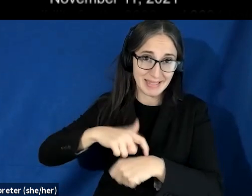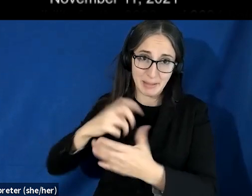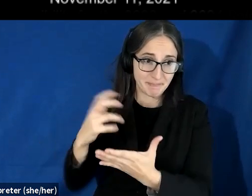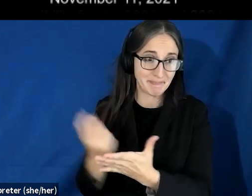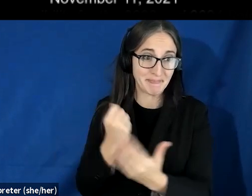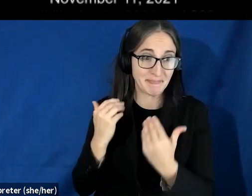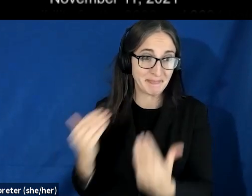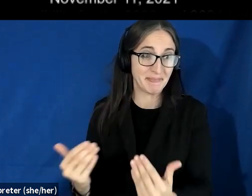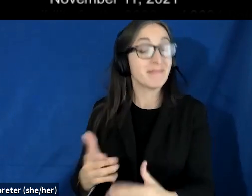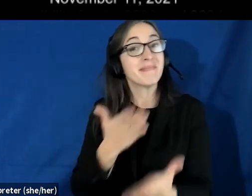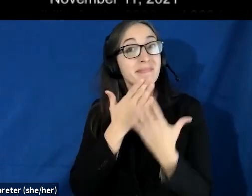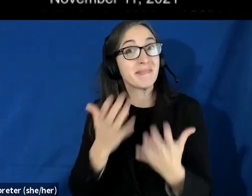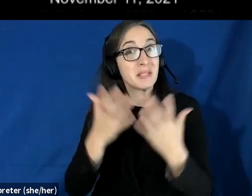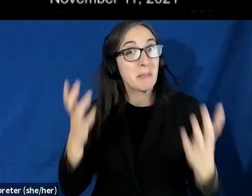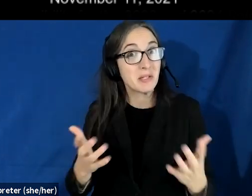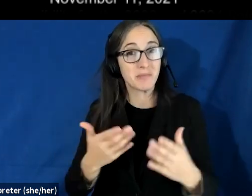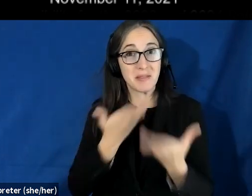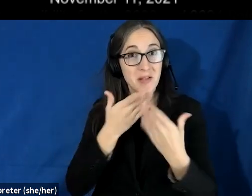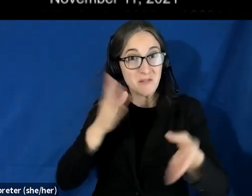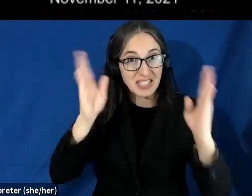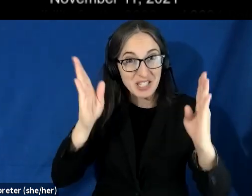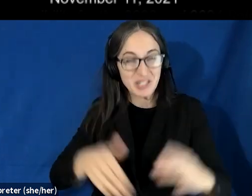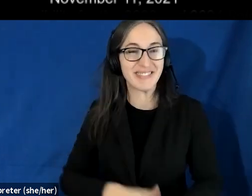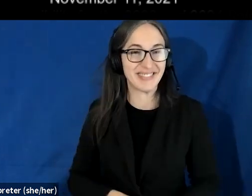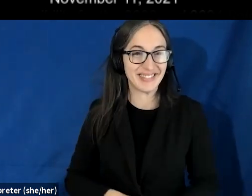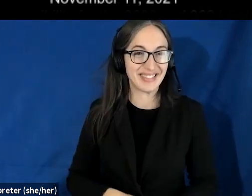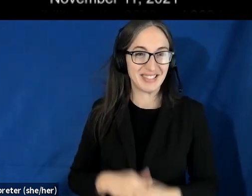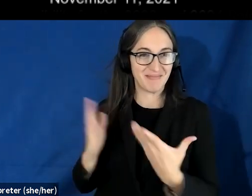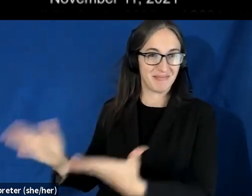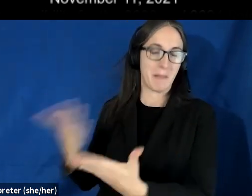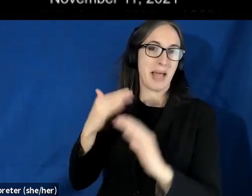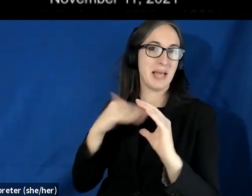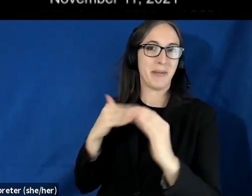thank you very much. Thanks for your attention. And this is my email.